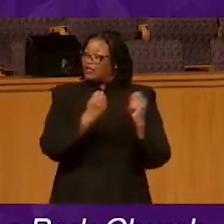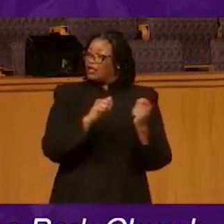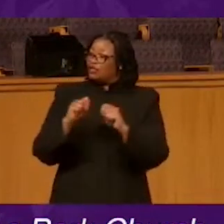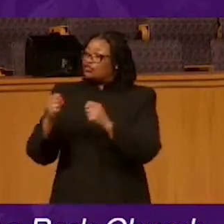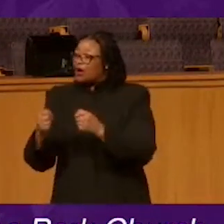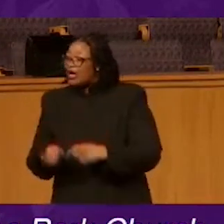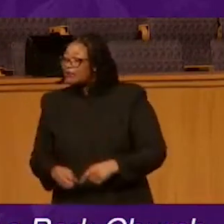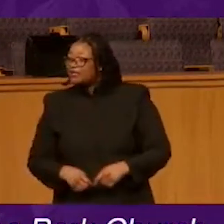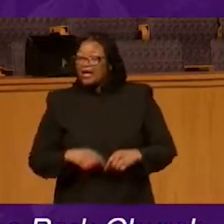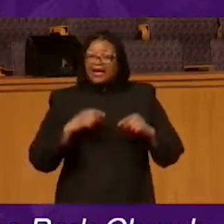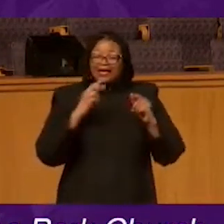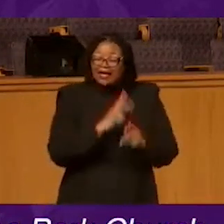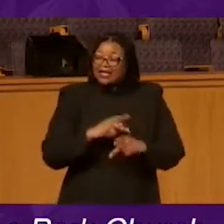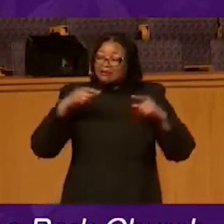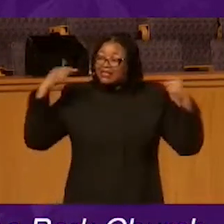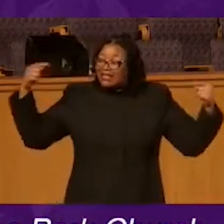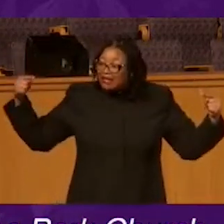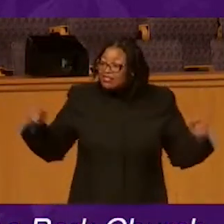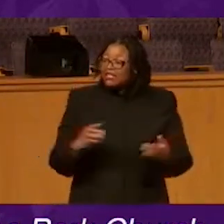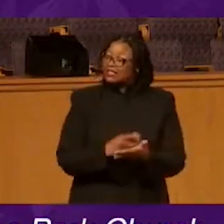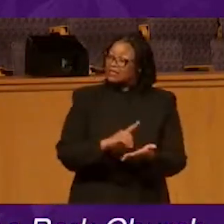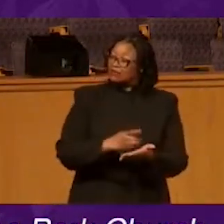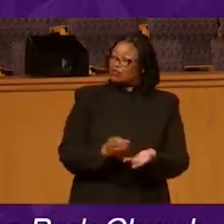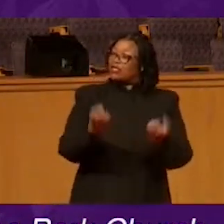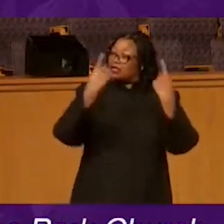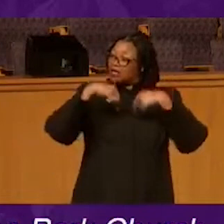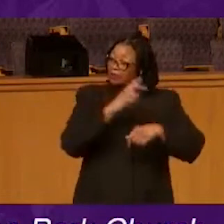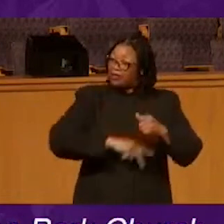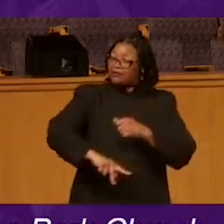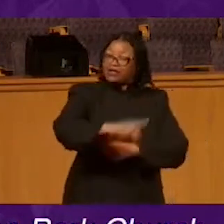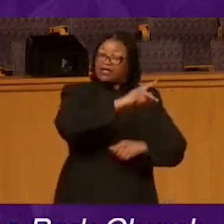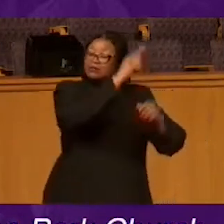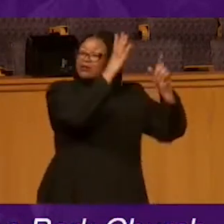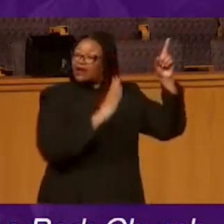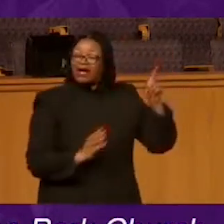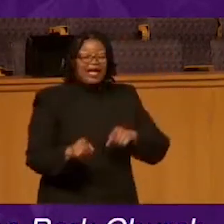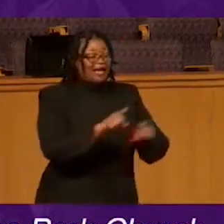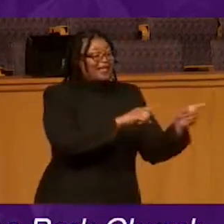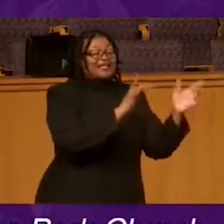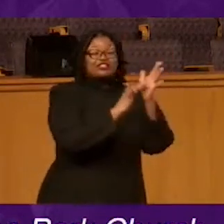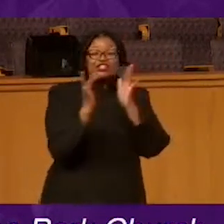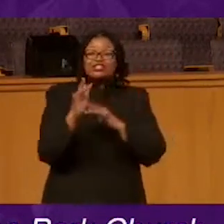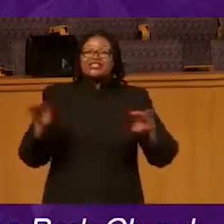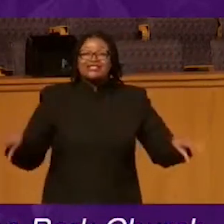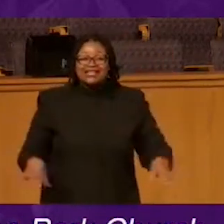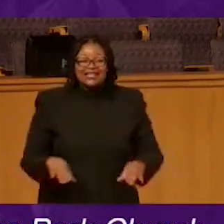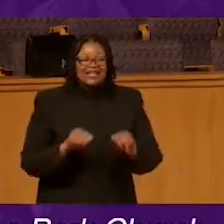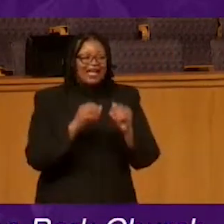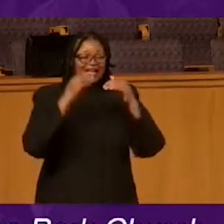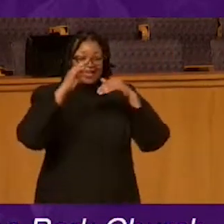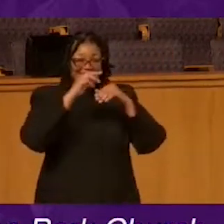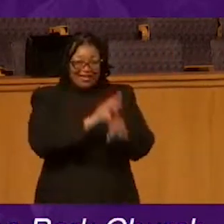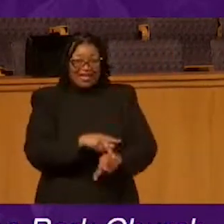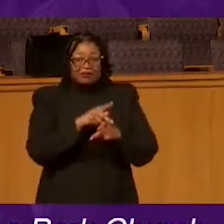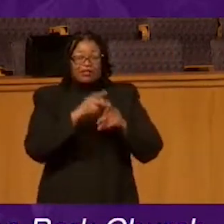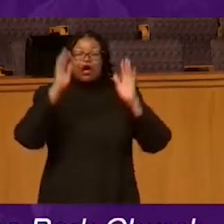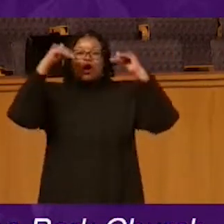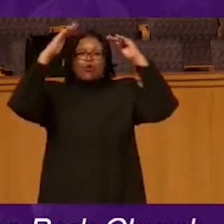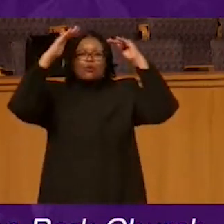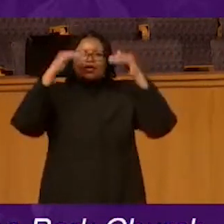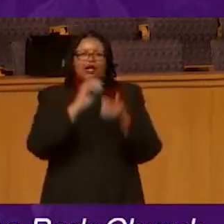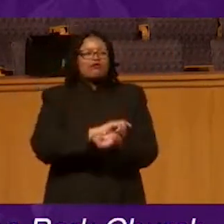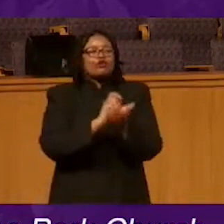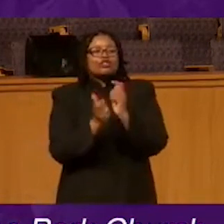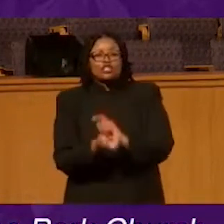on announcing and demonstrating the coming of the kingdom of God. And as he did, he kept hoping for a